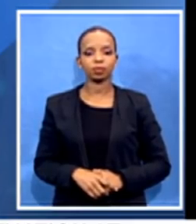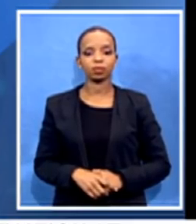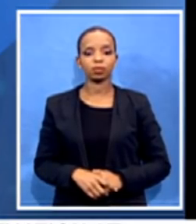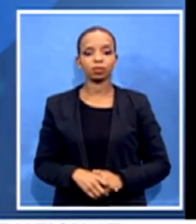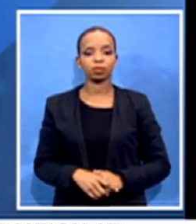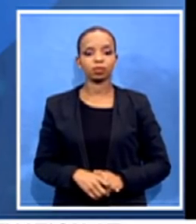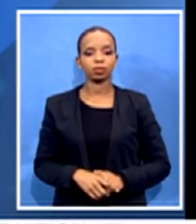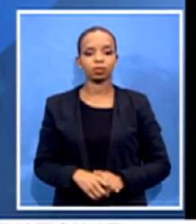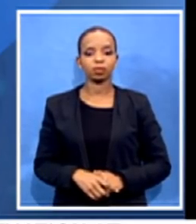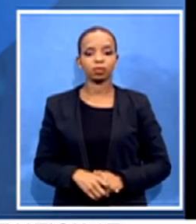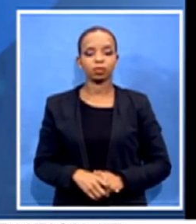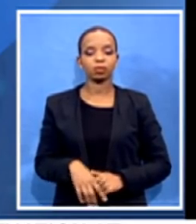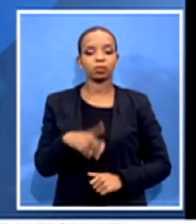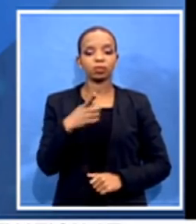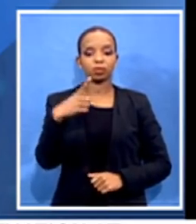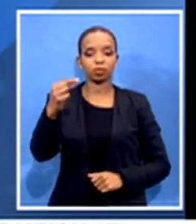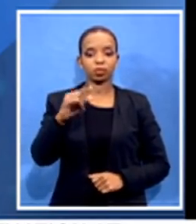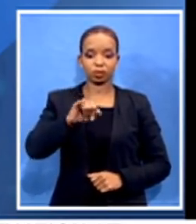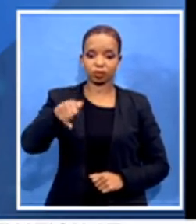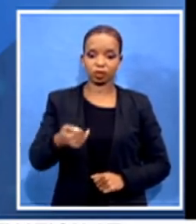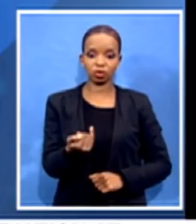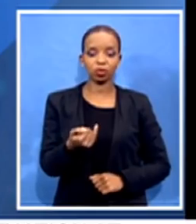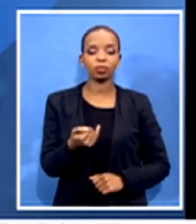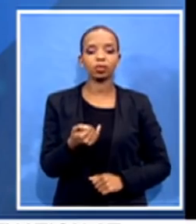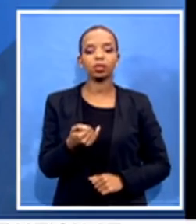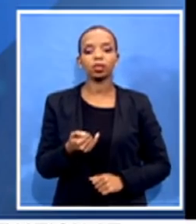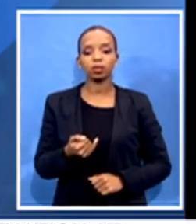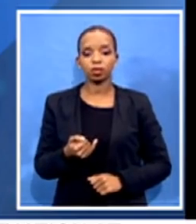left Zuurbekom